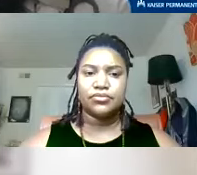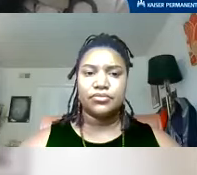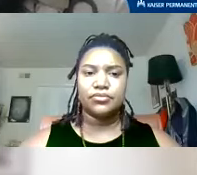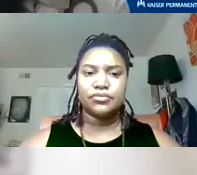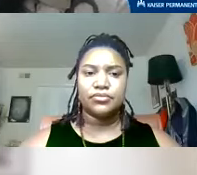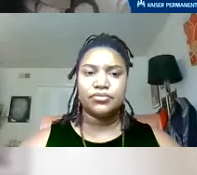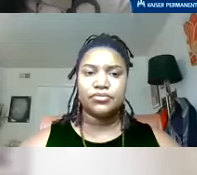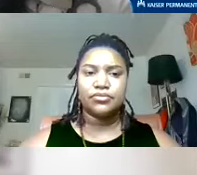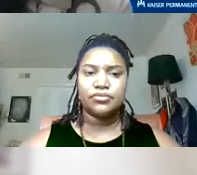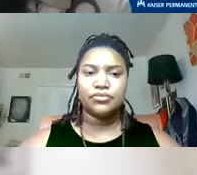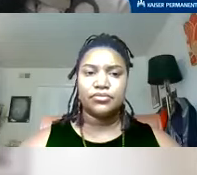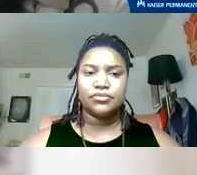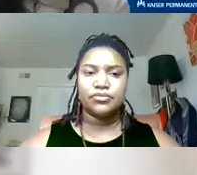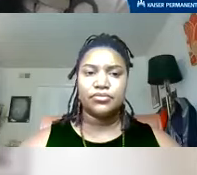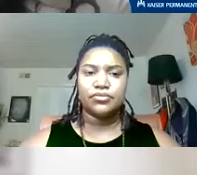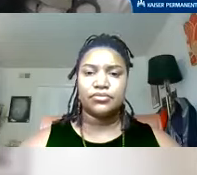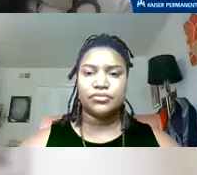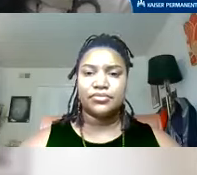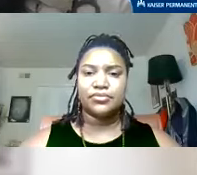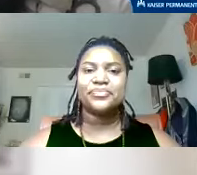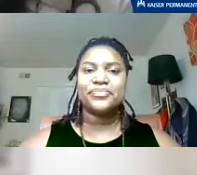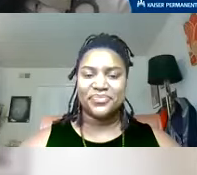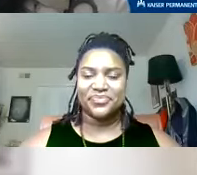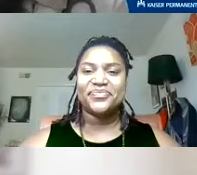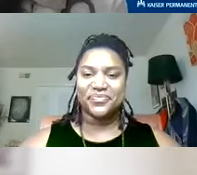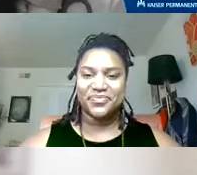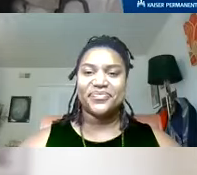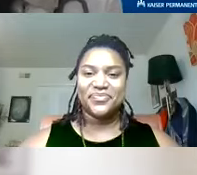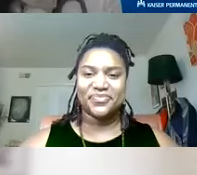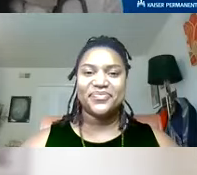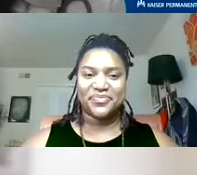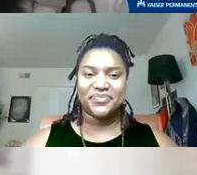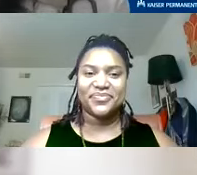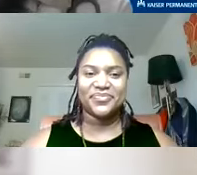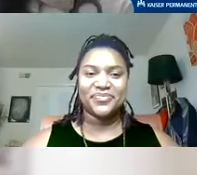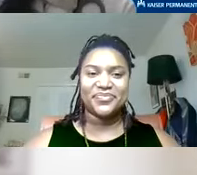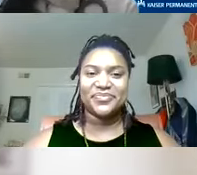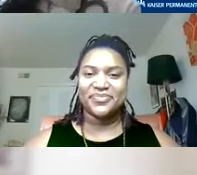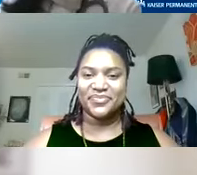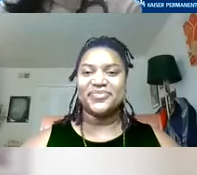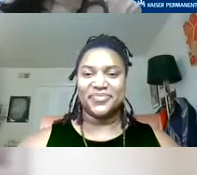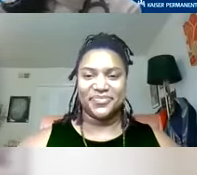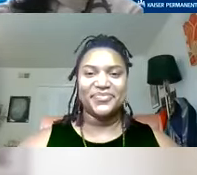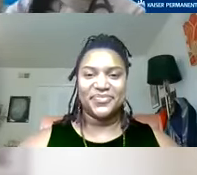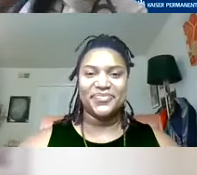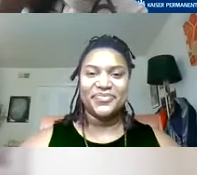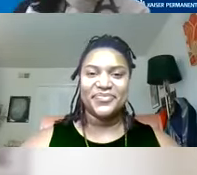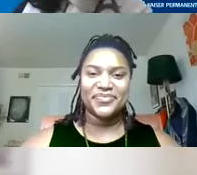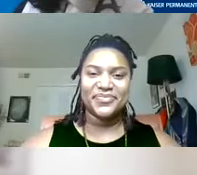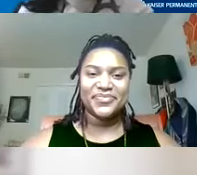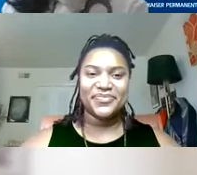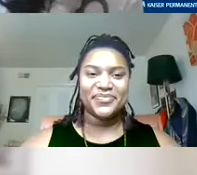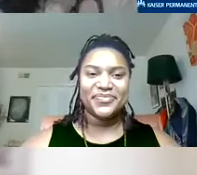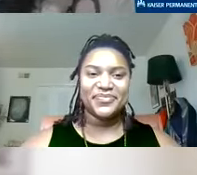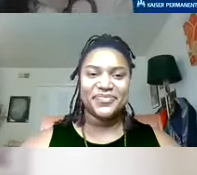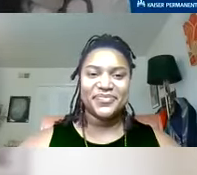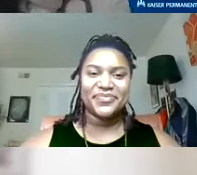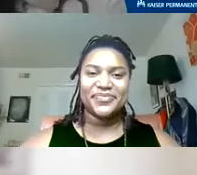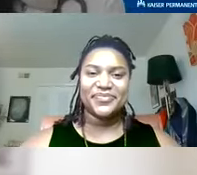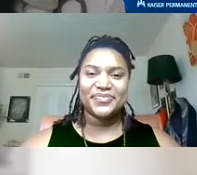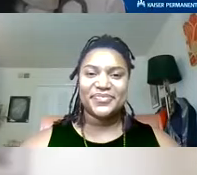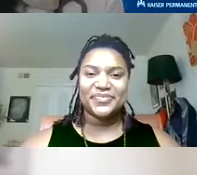Chris Paul was out during the NBA finals because he had COVID, even though he's vaccinated. Like, this is the world I live in when I'm not wearing this coat,